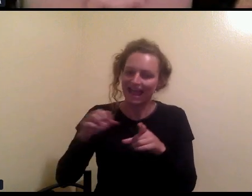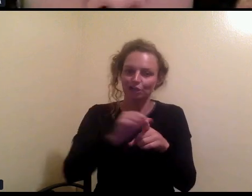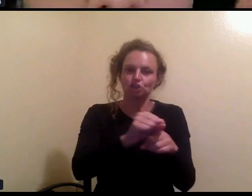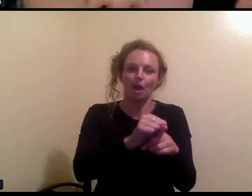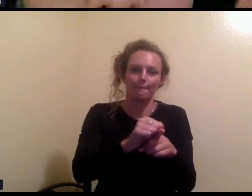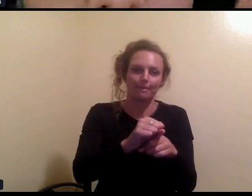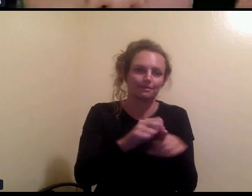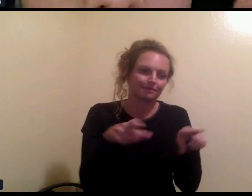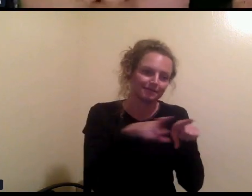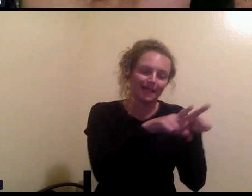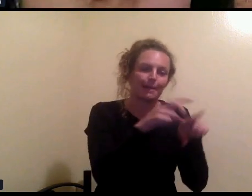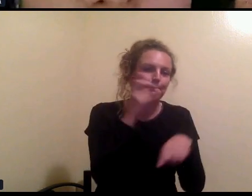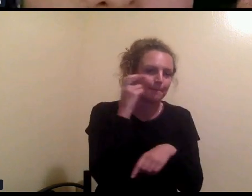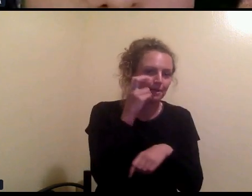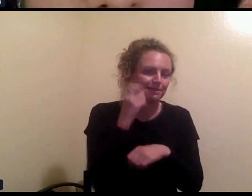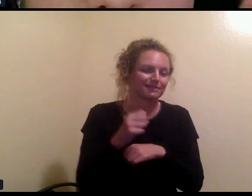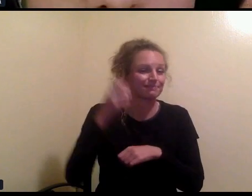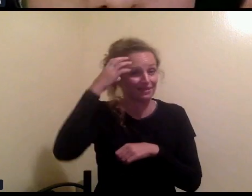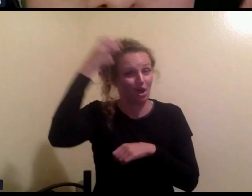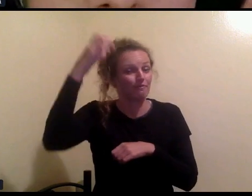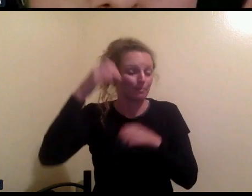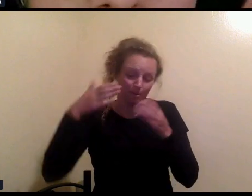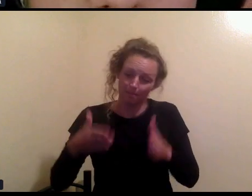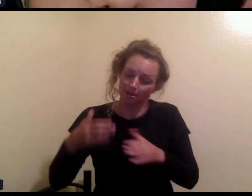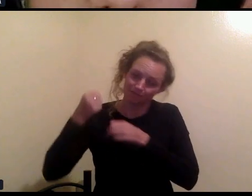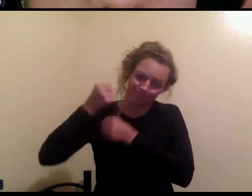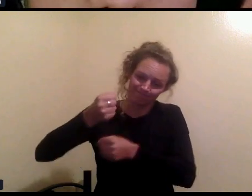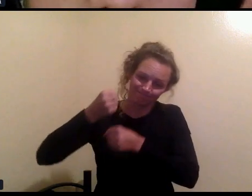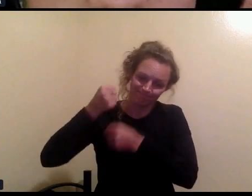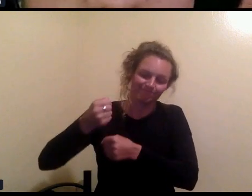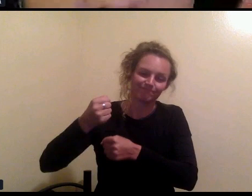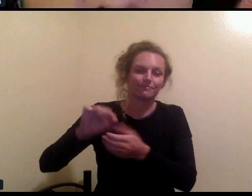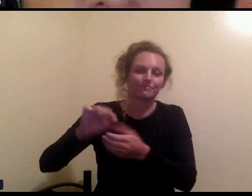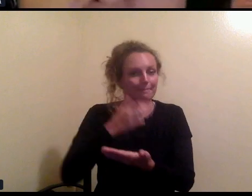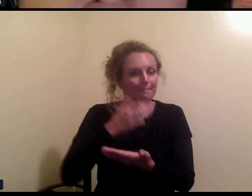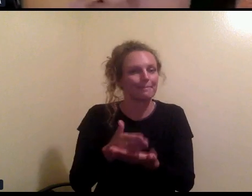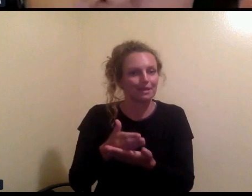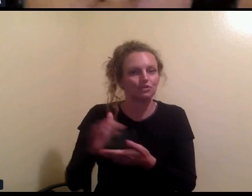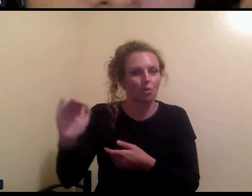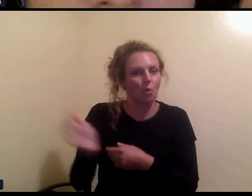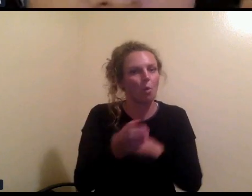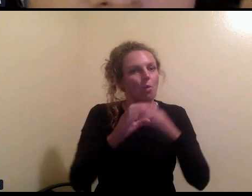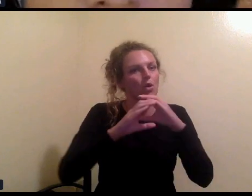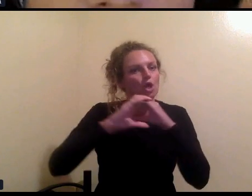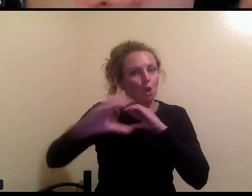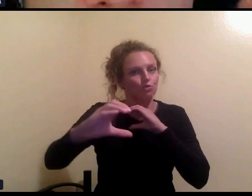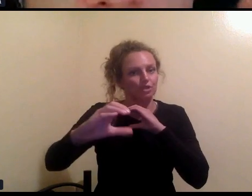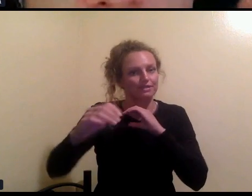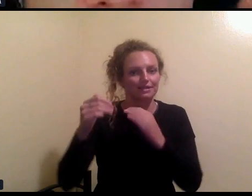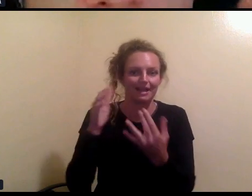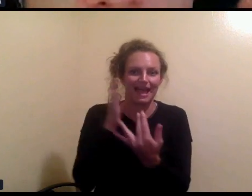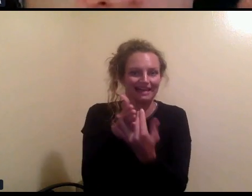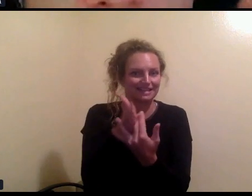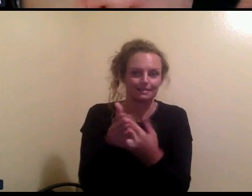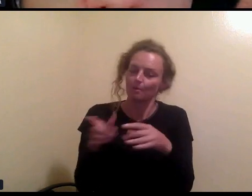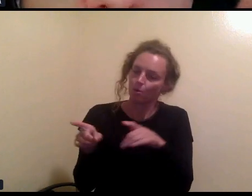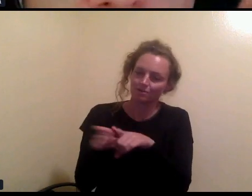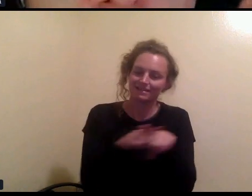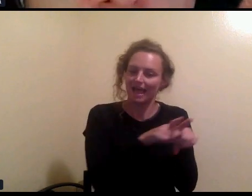I'm a disability and access ambassador, nominated by the Cabinet Office. I think they might have thought I was